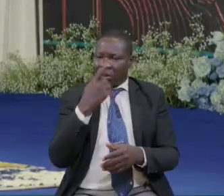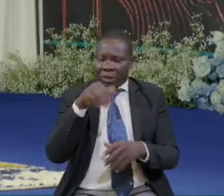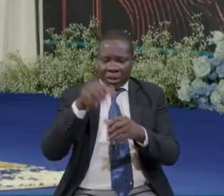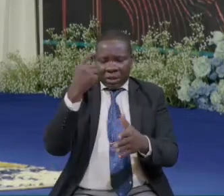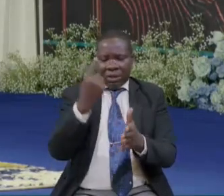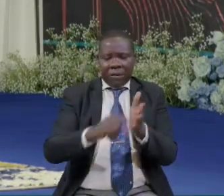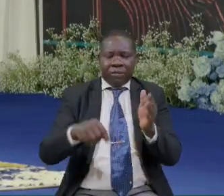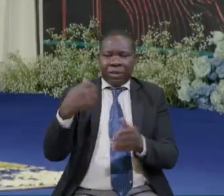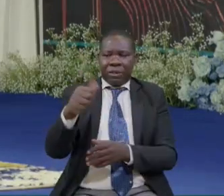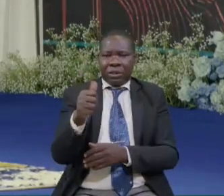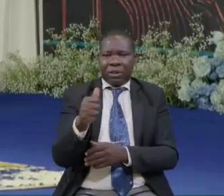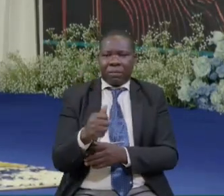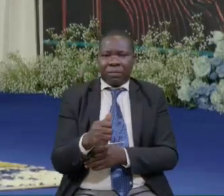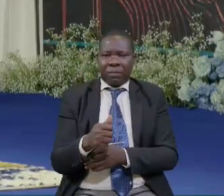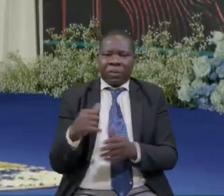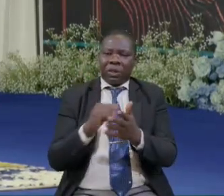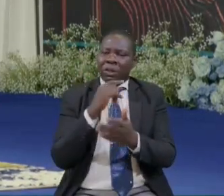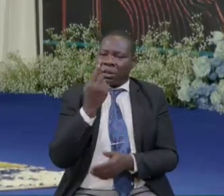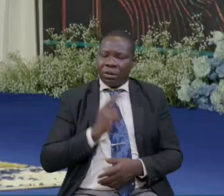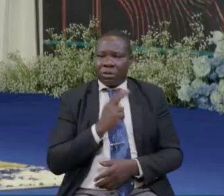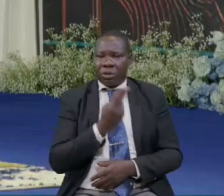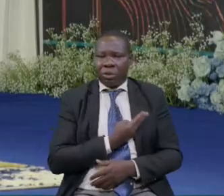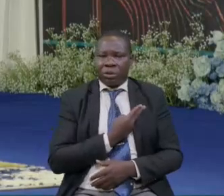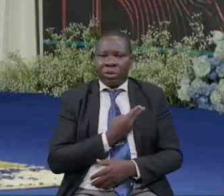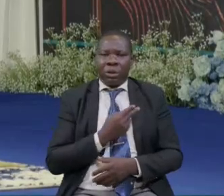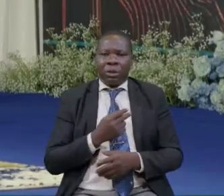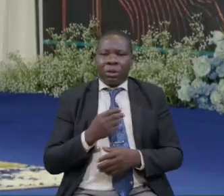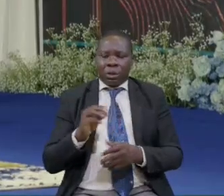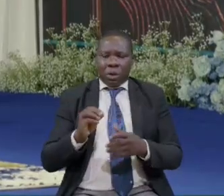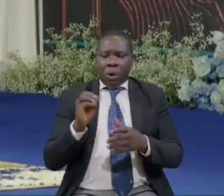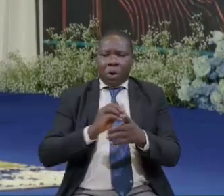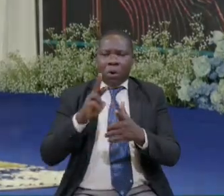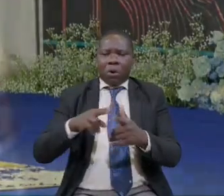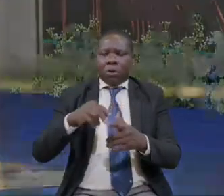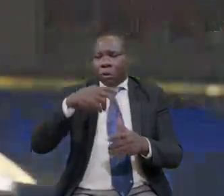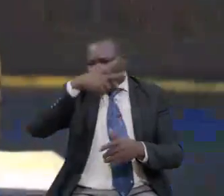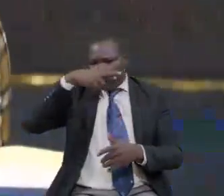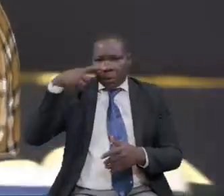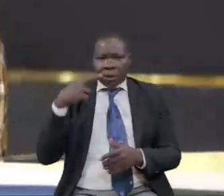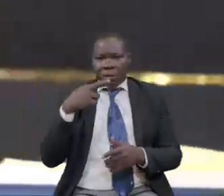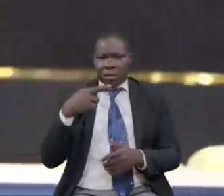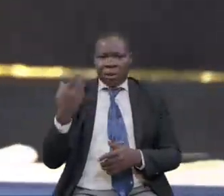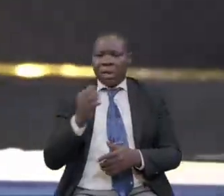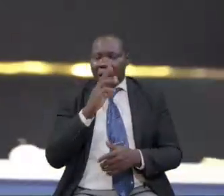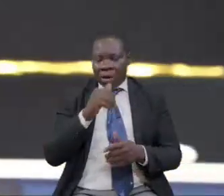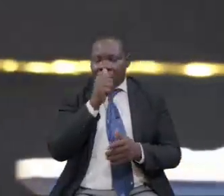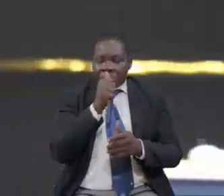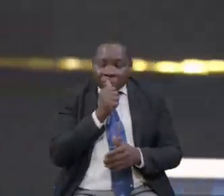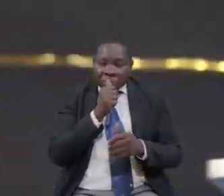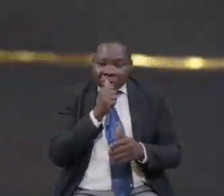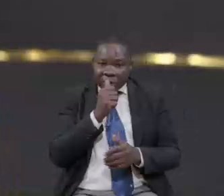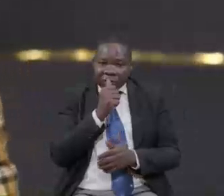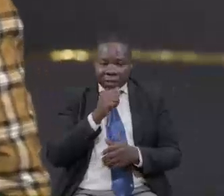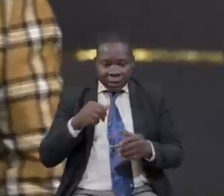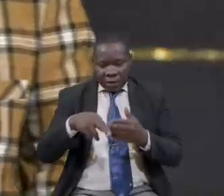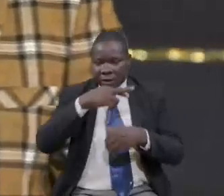in verse 10, it tells us no thieves. There are, private thieves, they pilfer. They